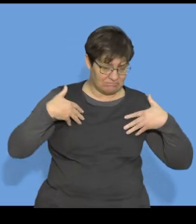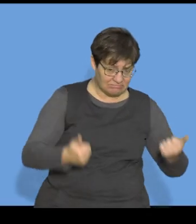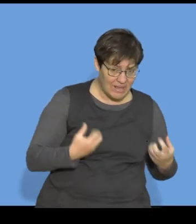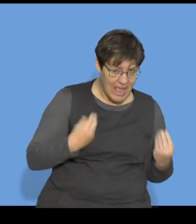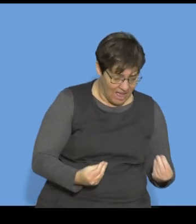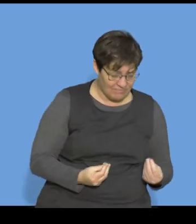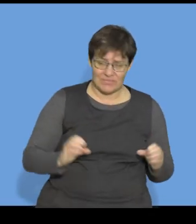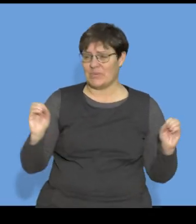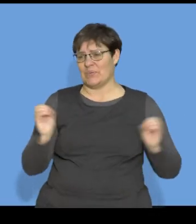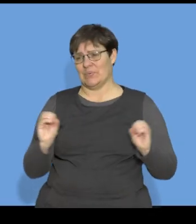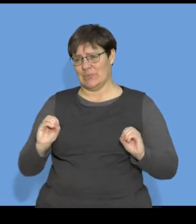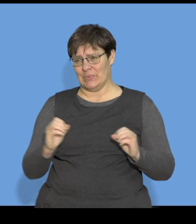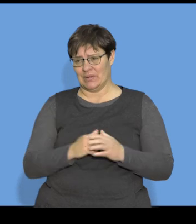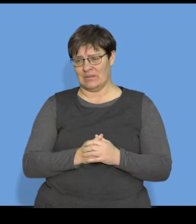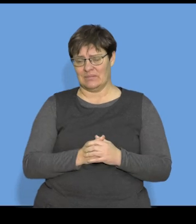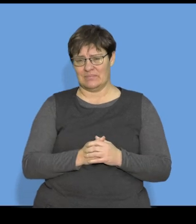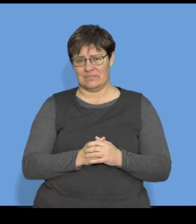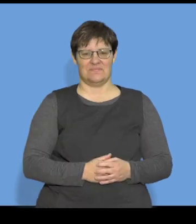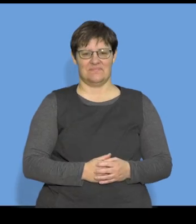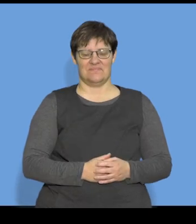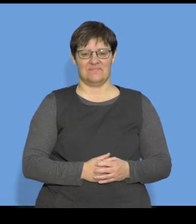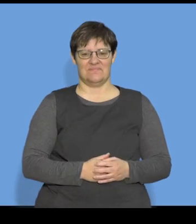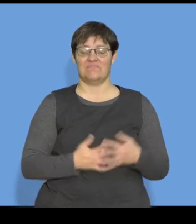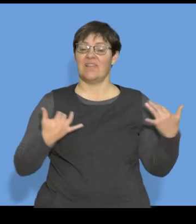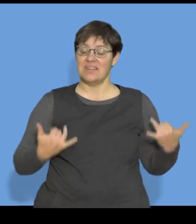we don't have a cure so far.